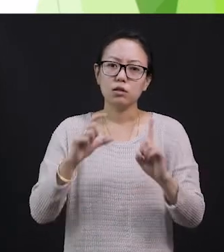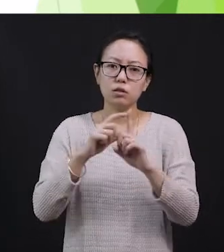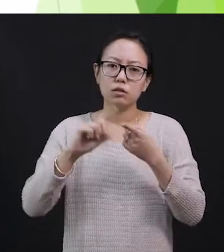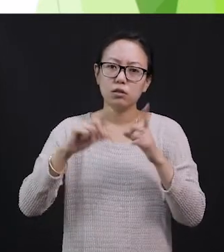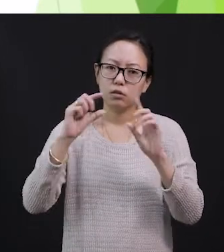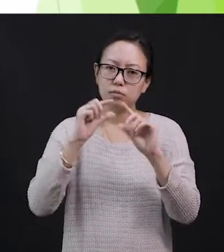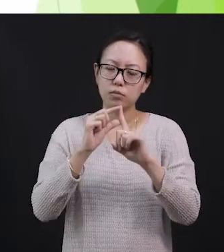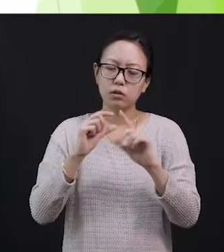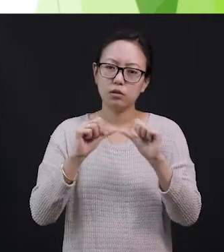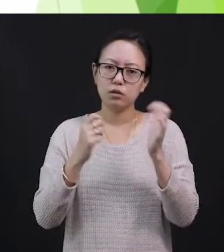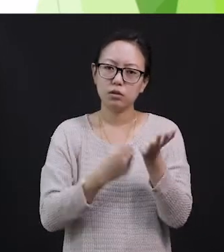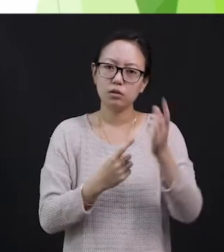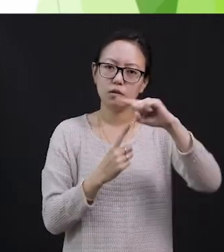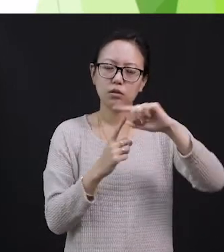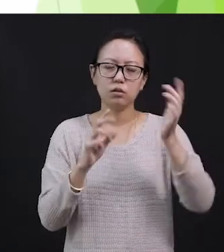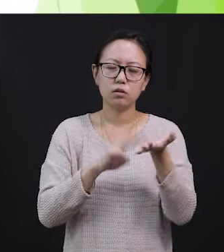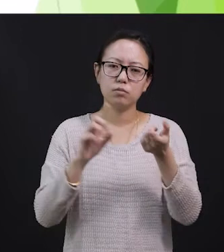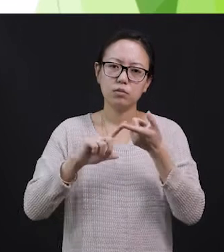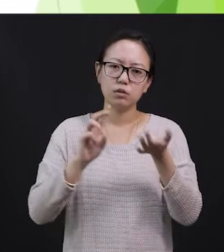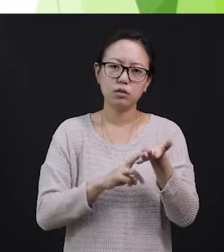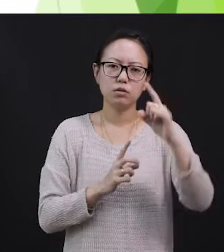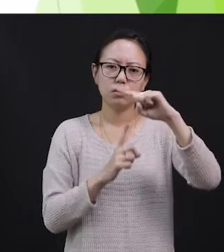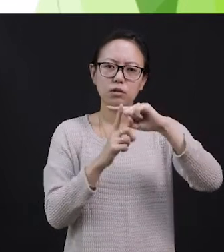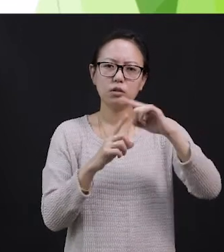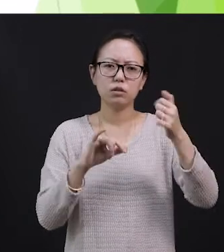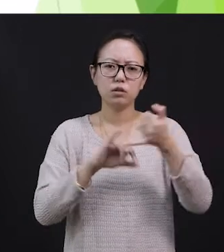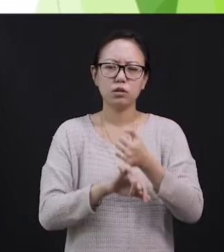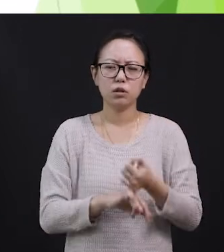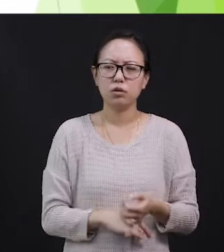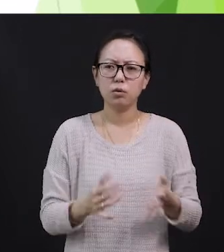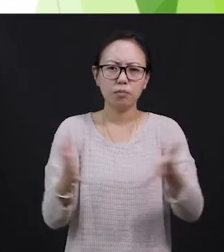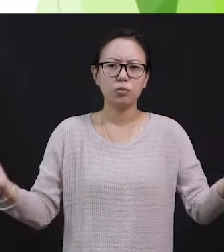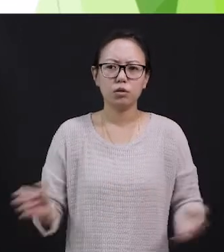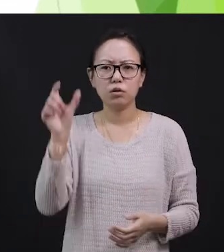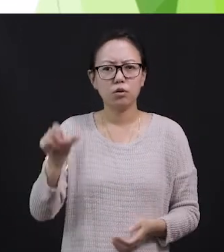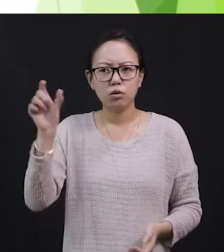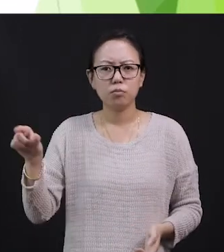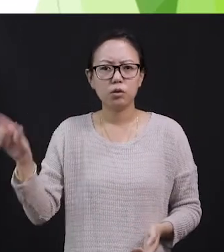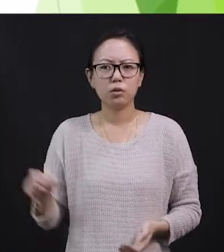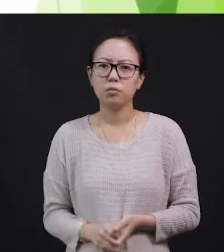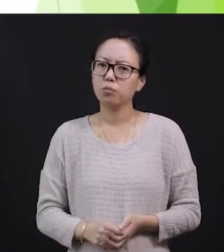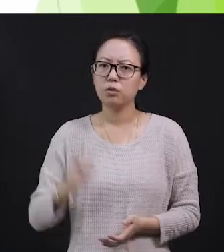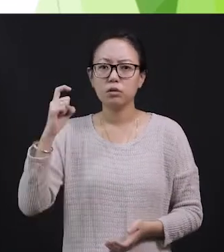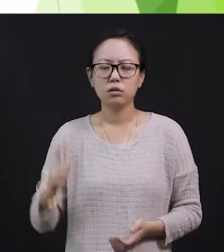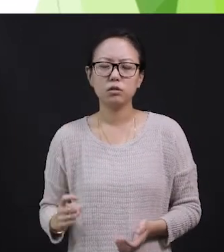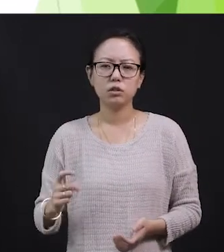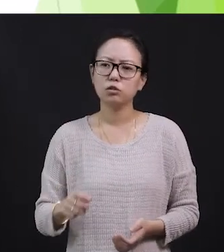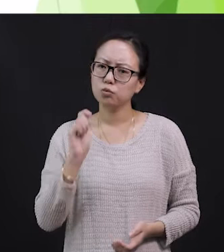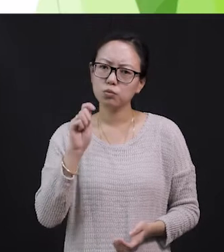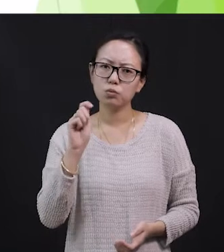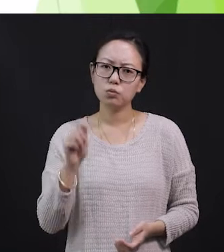wanted them to be taught in their own English language. They could not have brought so many people from England, so they had to